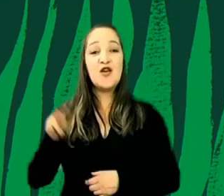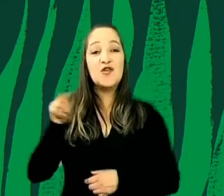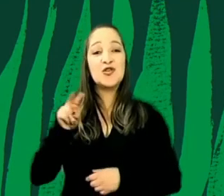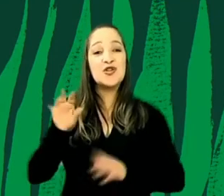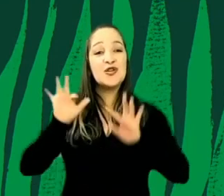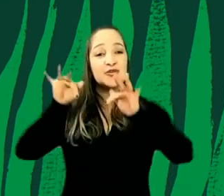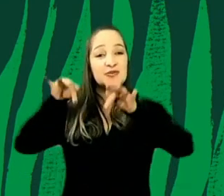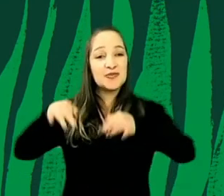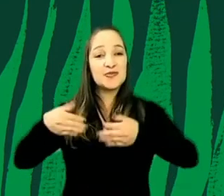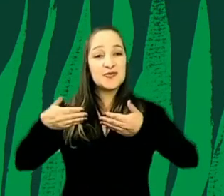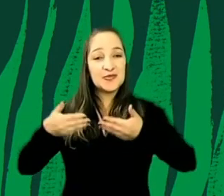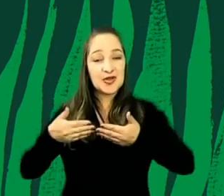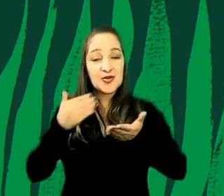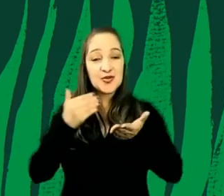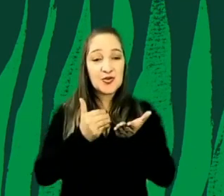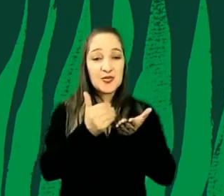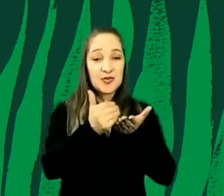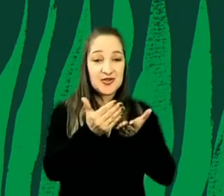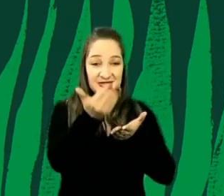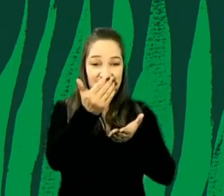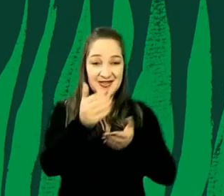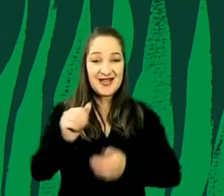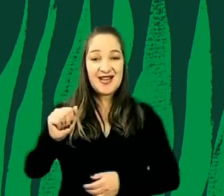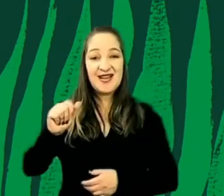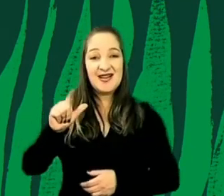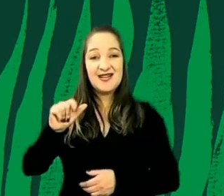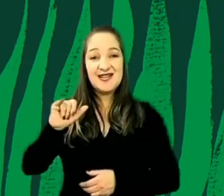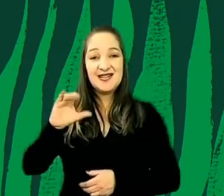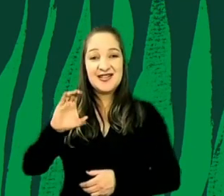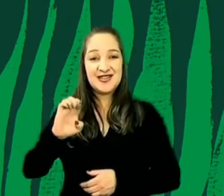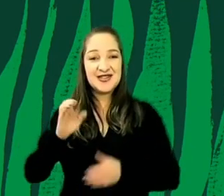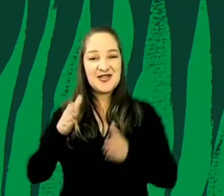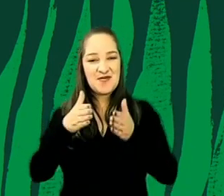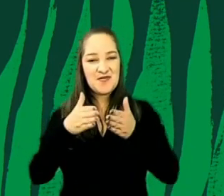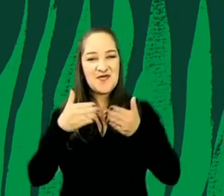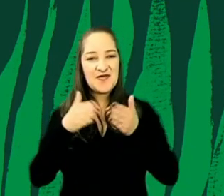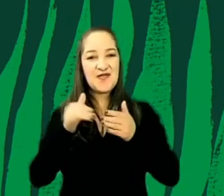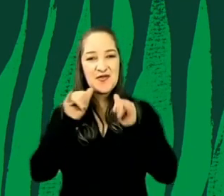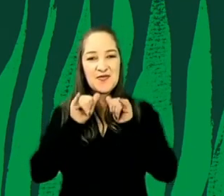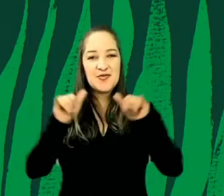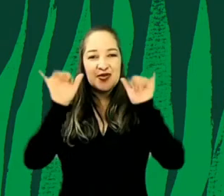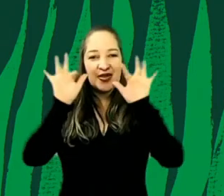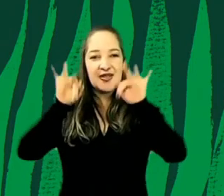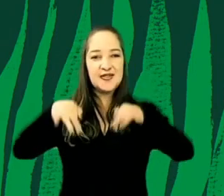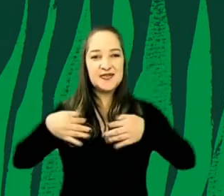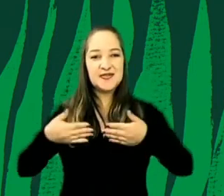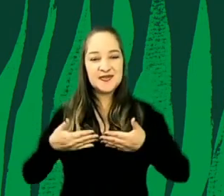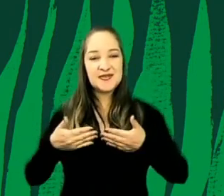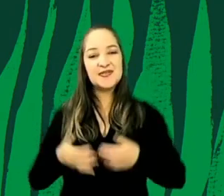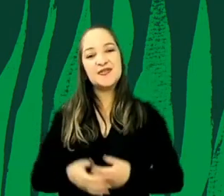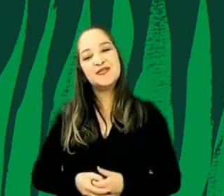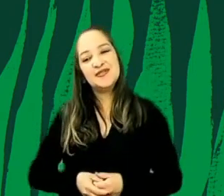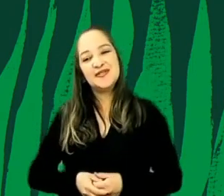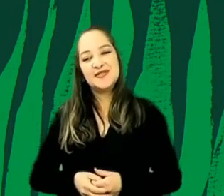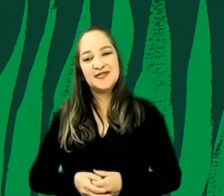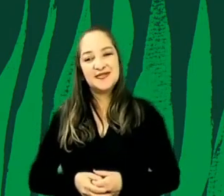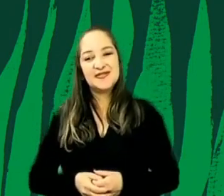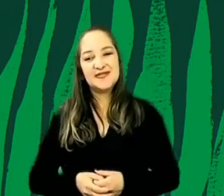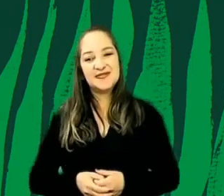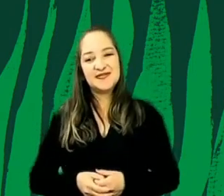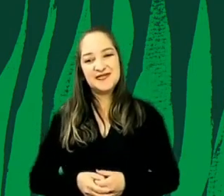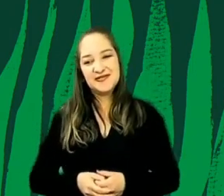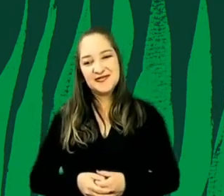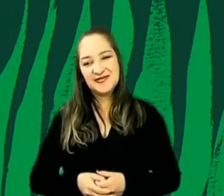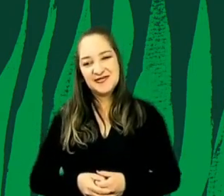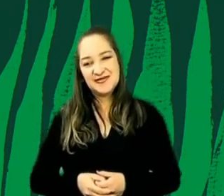the final minutes, you can make your final comments, beginning with you, Alice Walker, for your final remarks. Unfortunately, we're drawing to a close soon. So